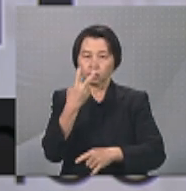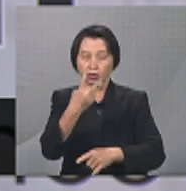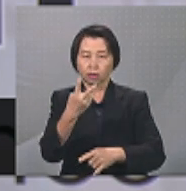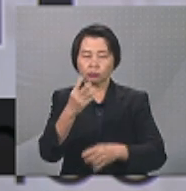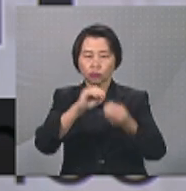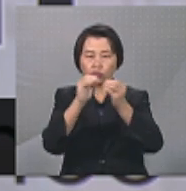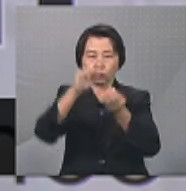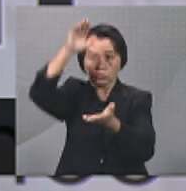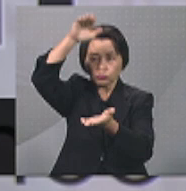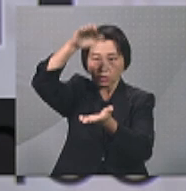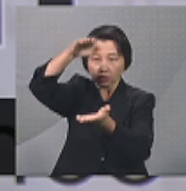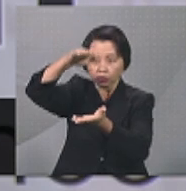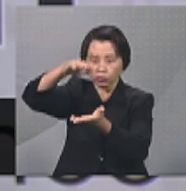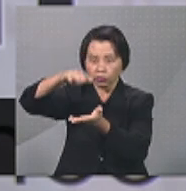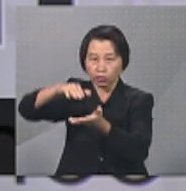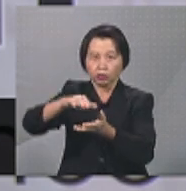good.